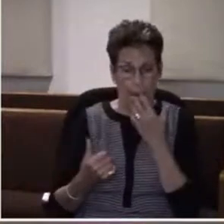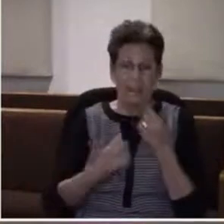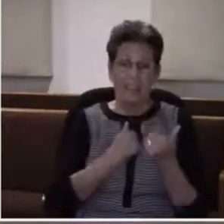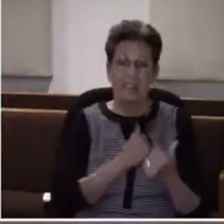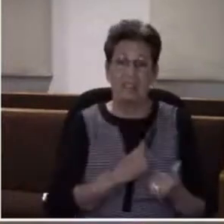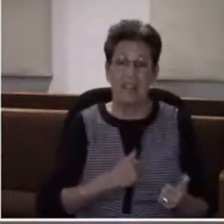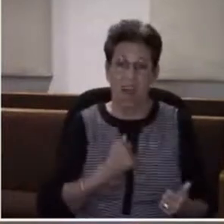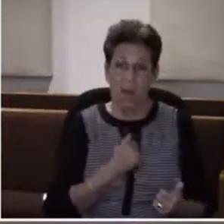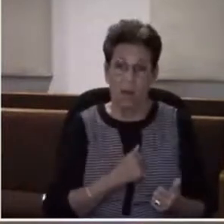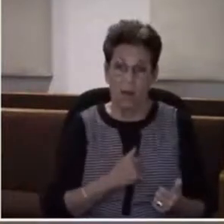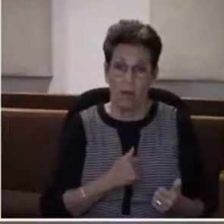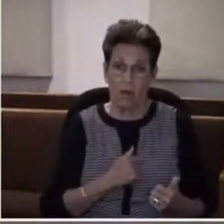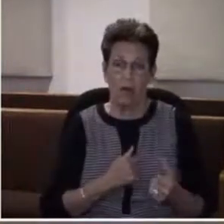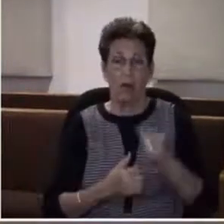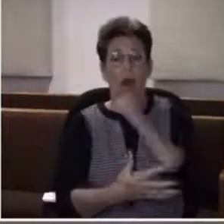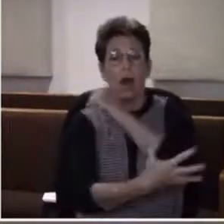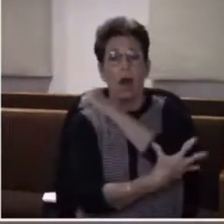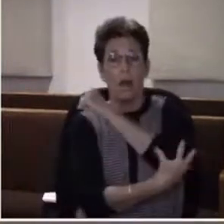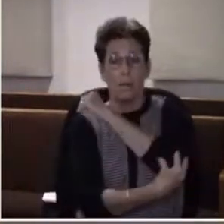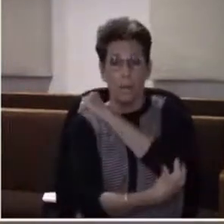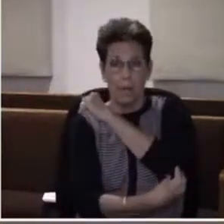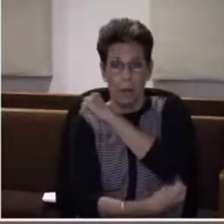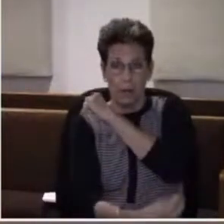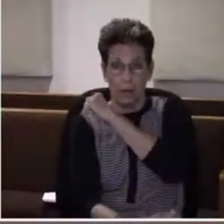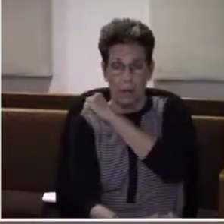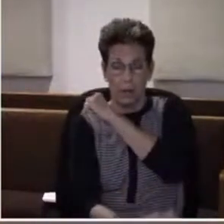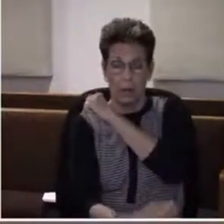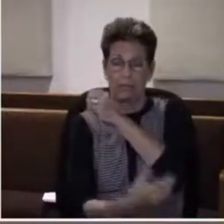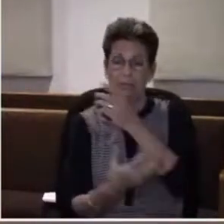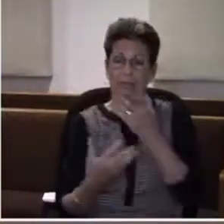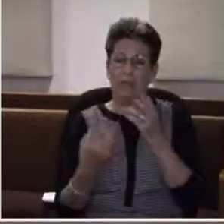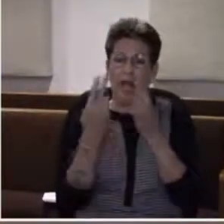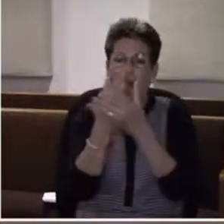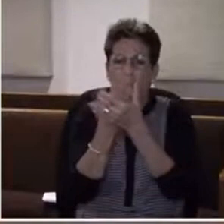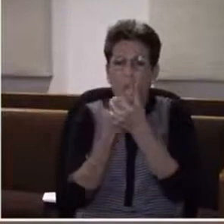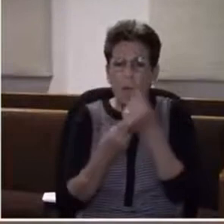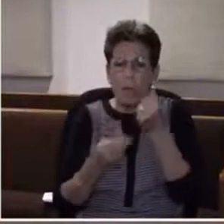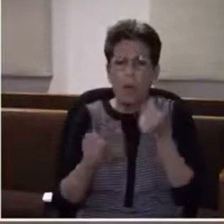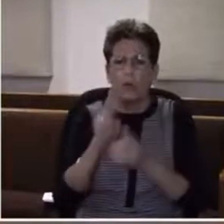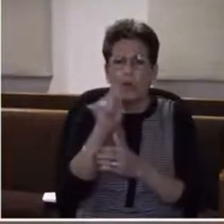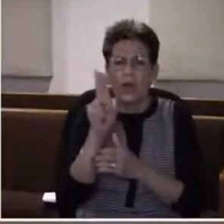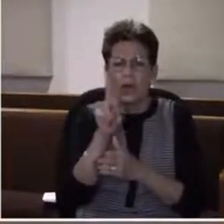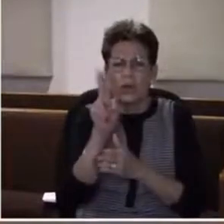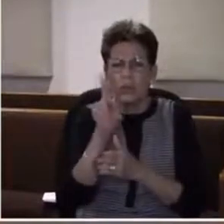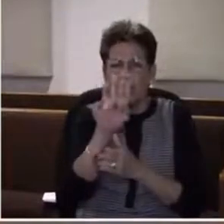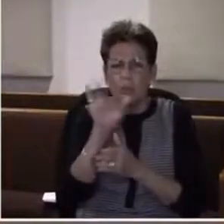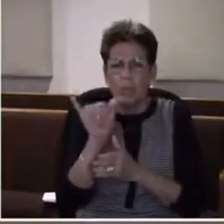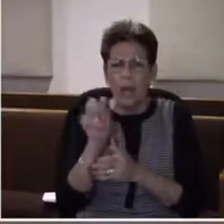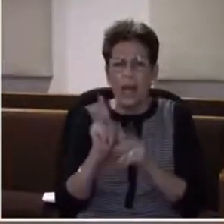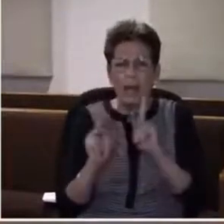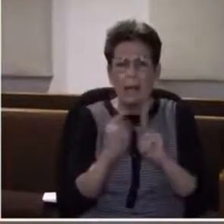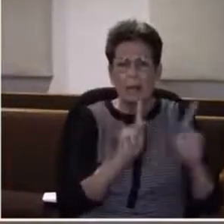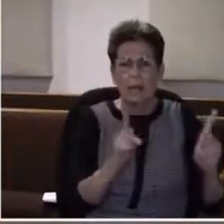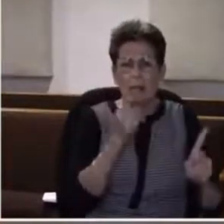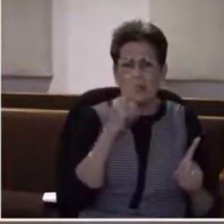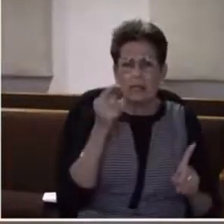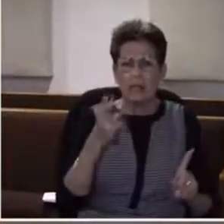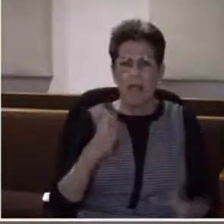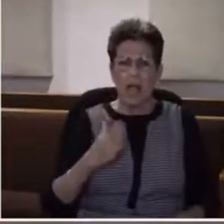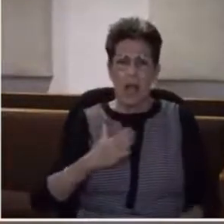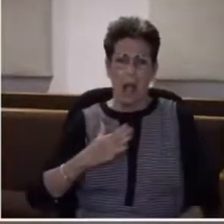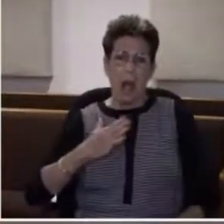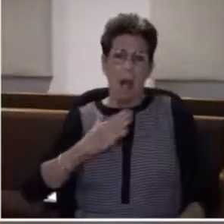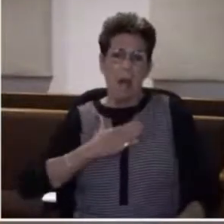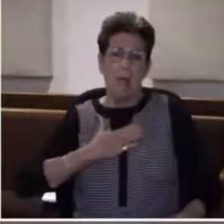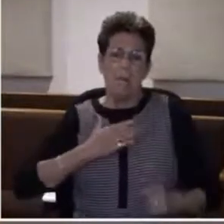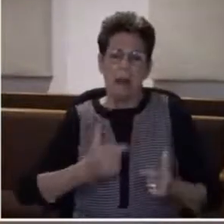are mentioned here. Both are used by people sometimes to say, my life stinks.